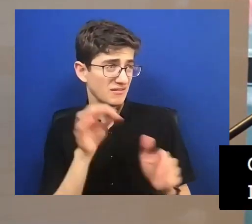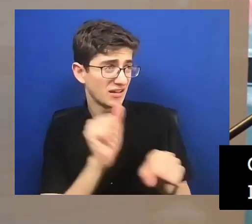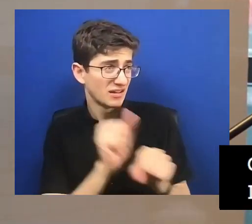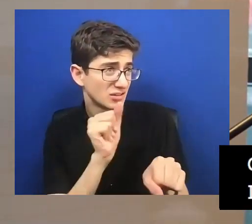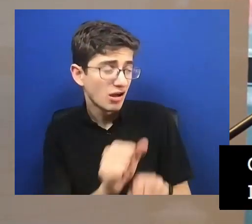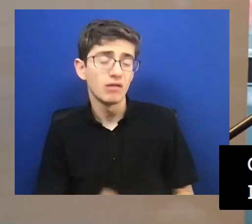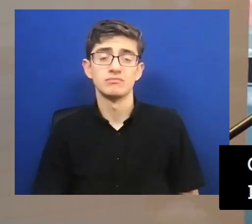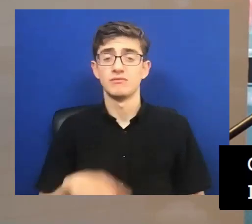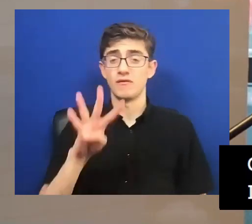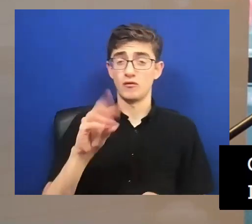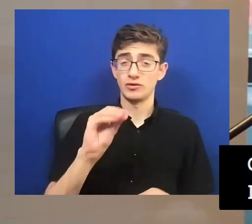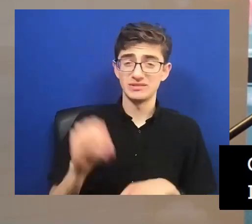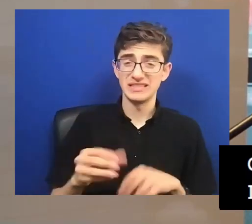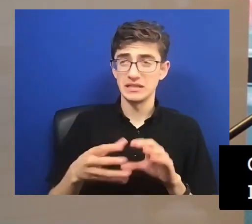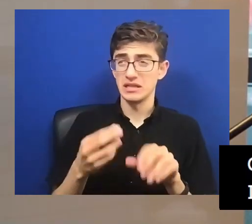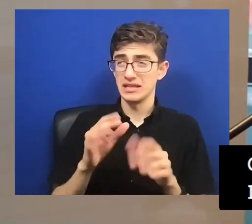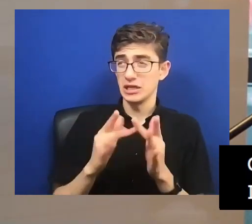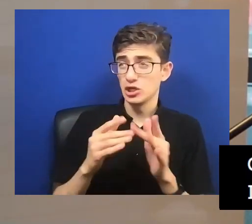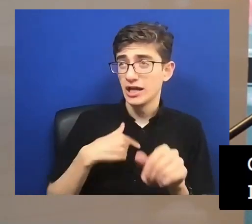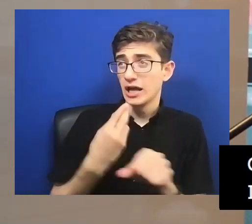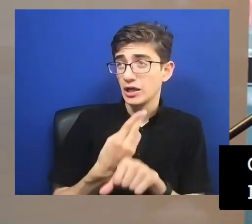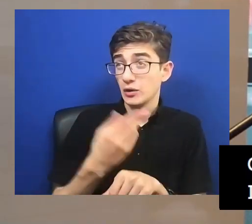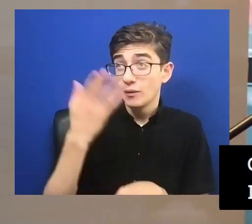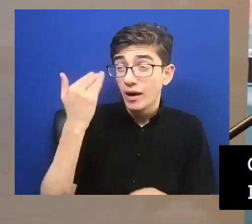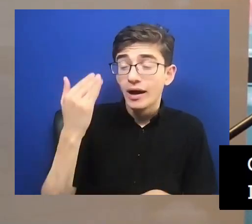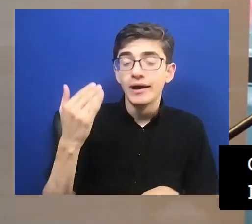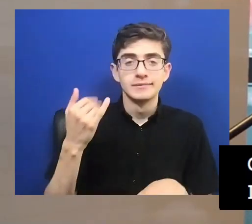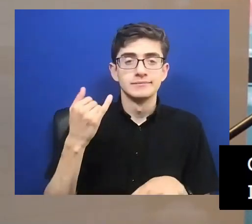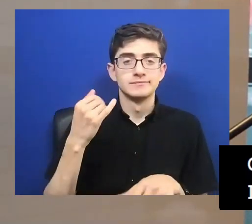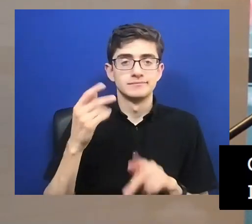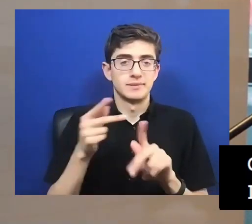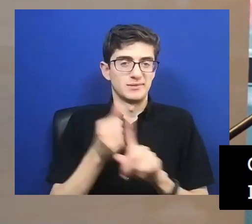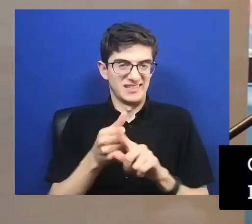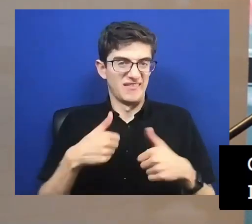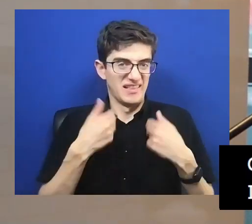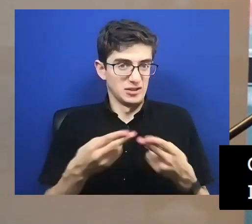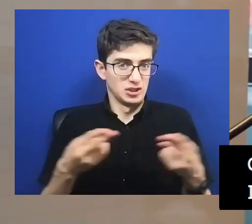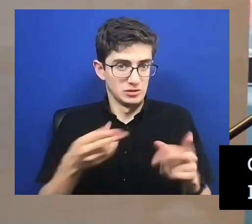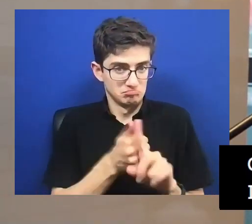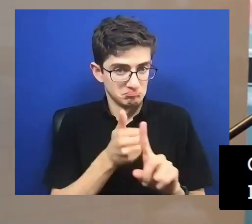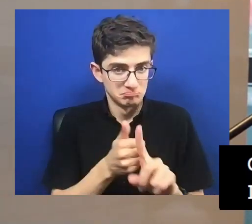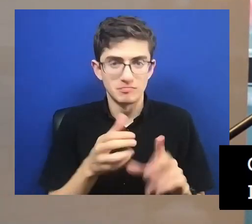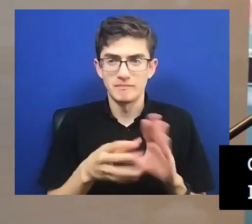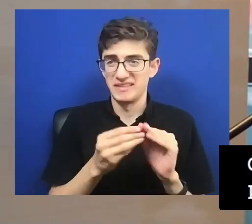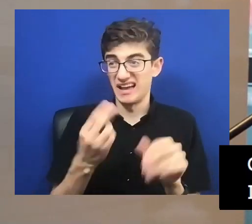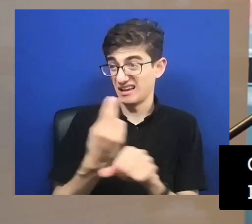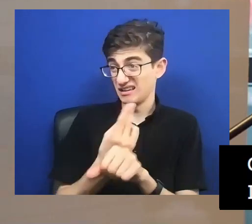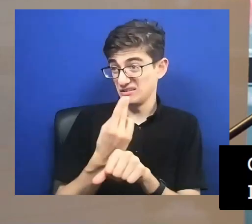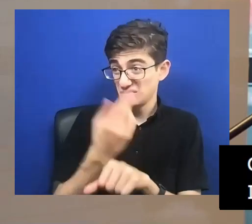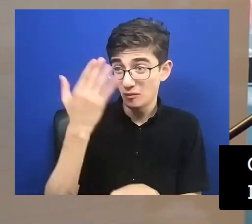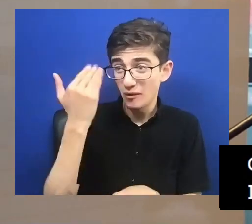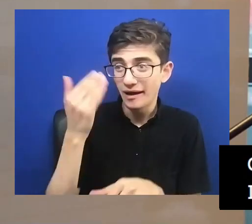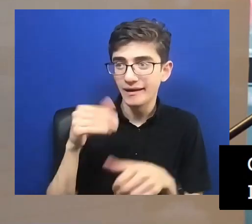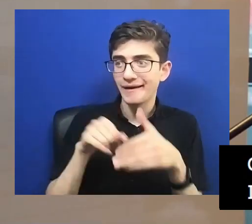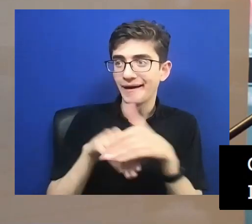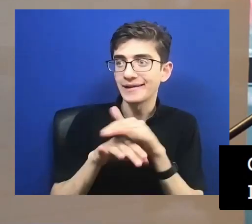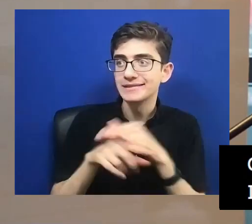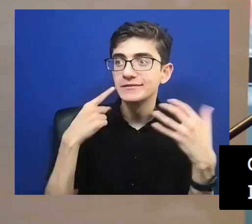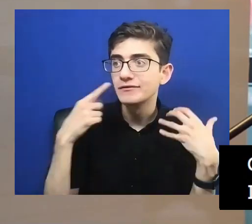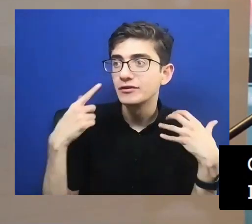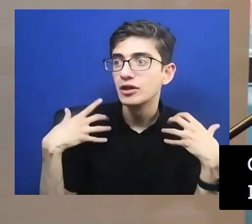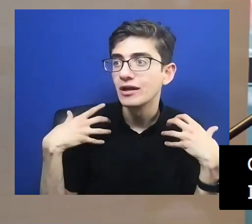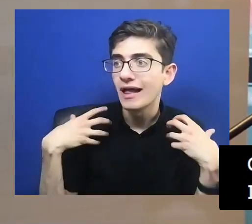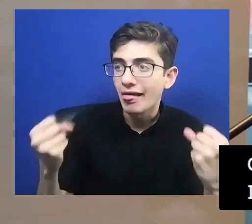said, you know, of those who were living in shelters and temporary housing, said they were using it actually for access to health and